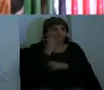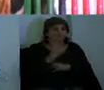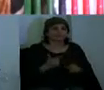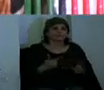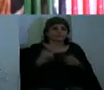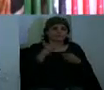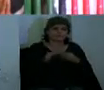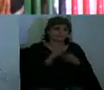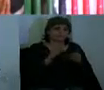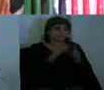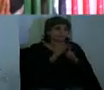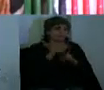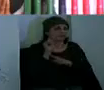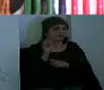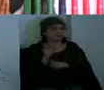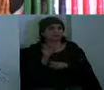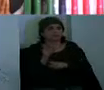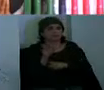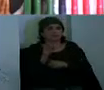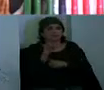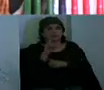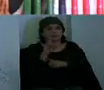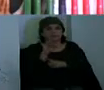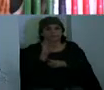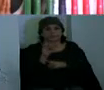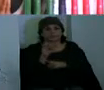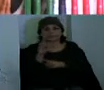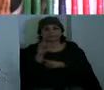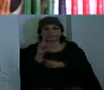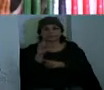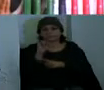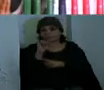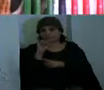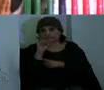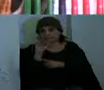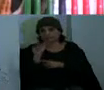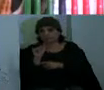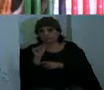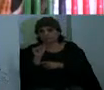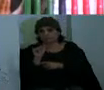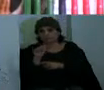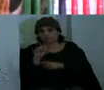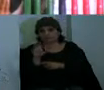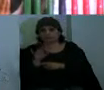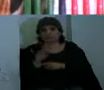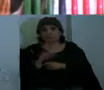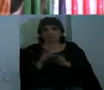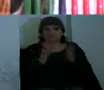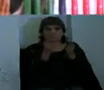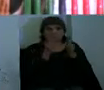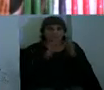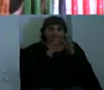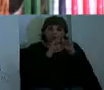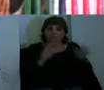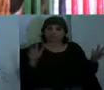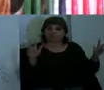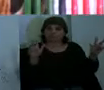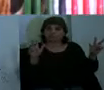words of Odi Ufa, Ifa, Kwanzaa meditation,